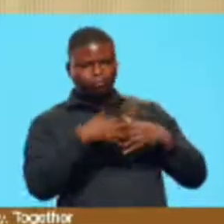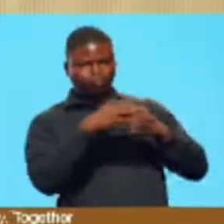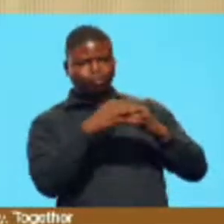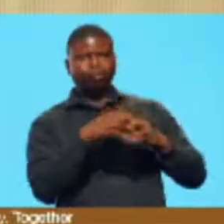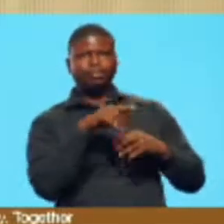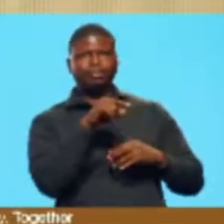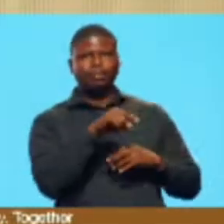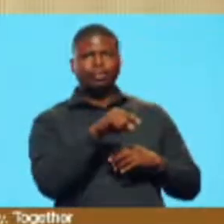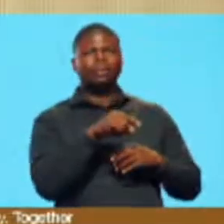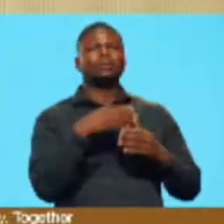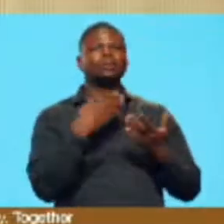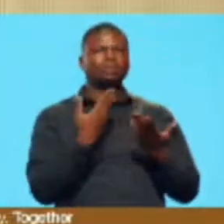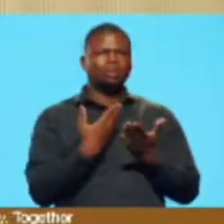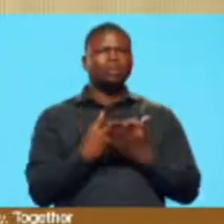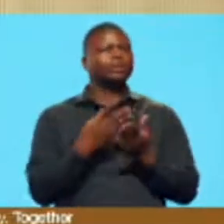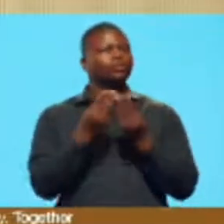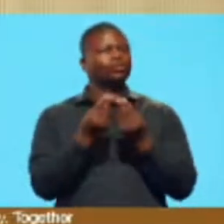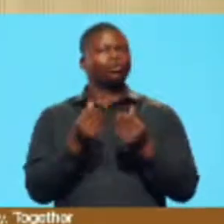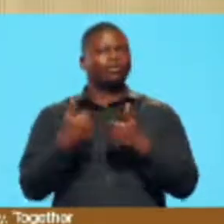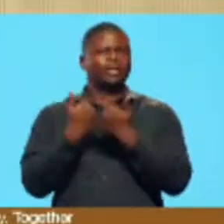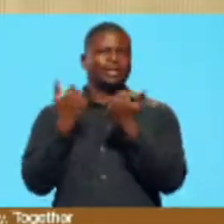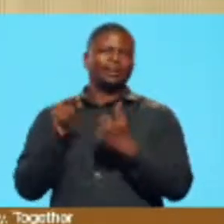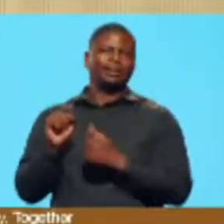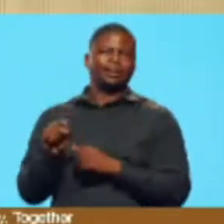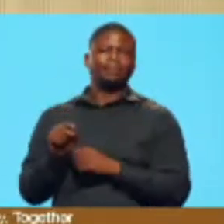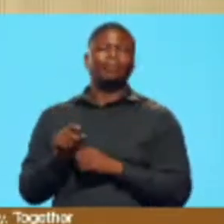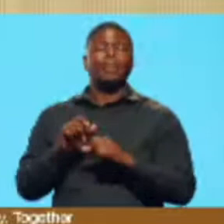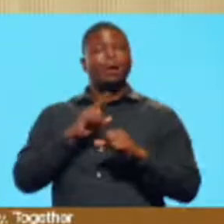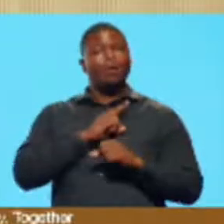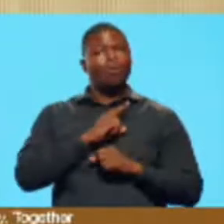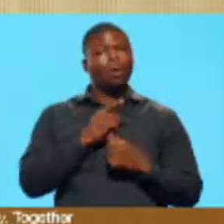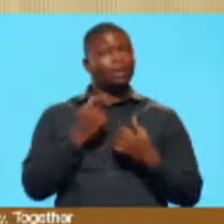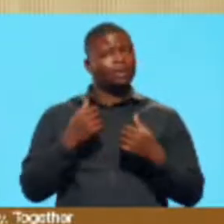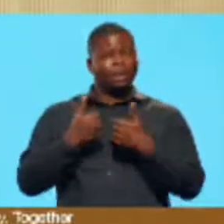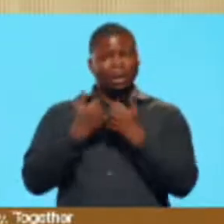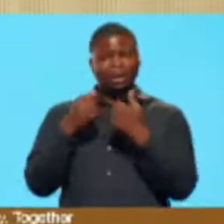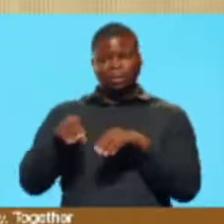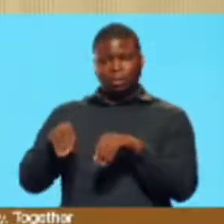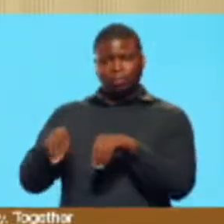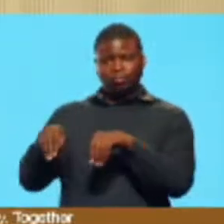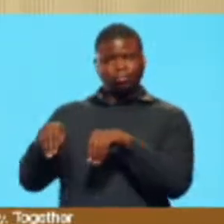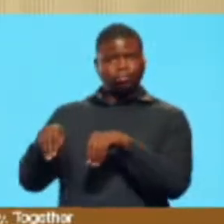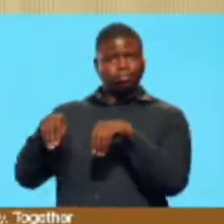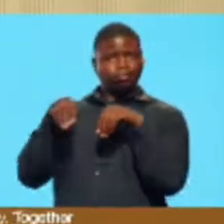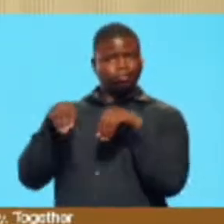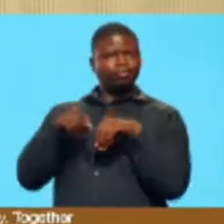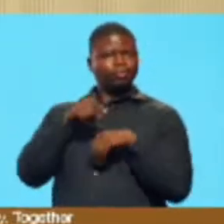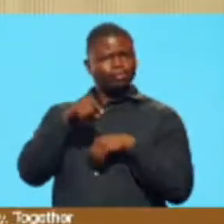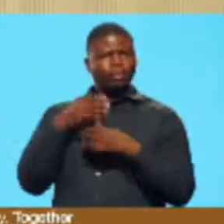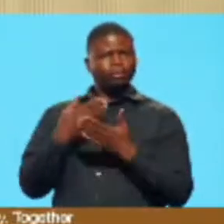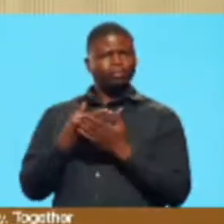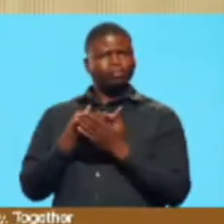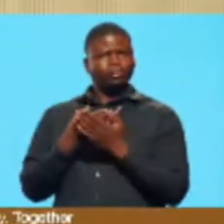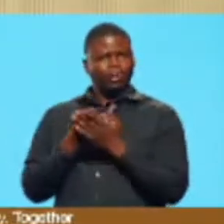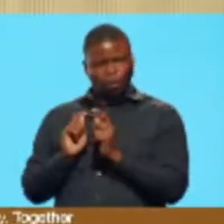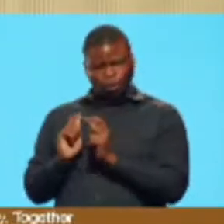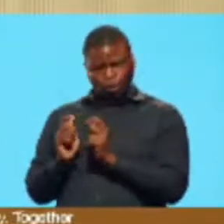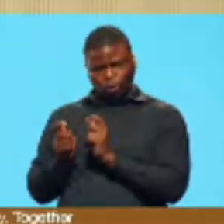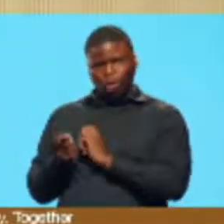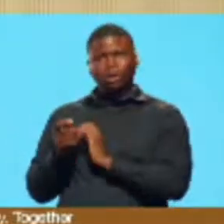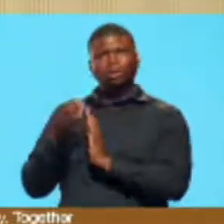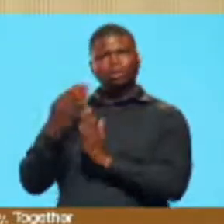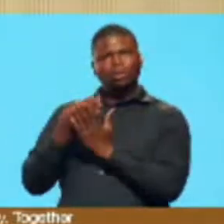level, the challenge of unemployment and skills development will be able to be